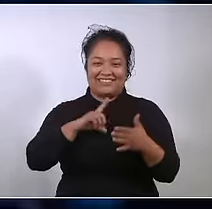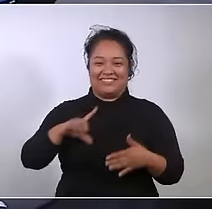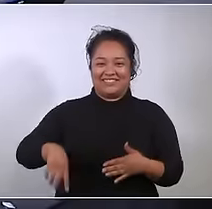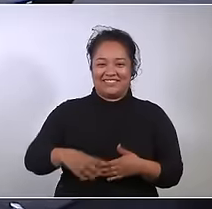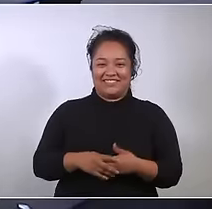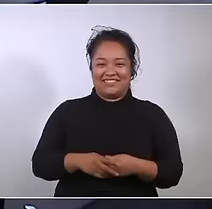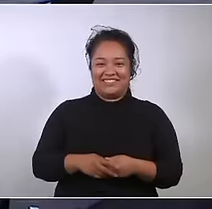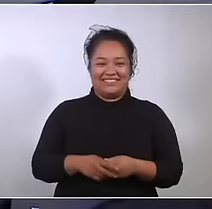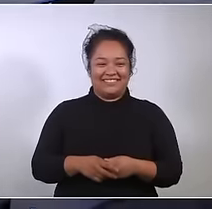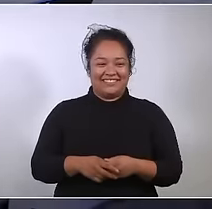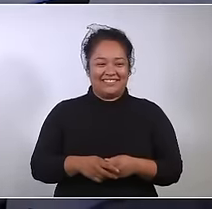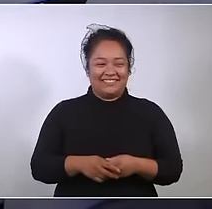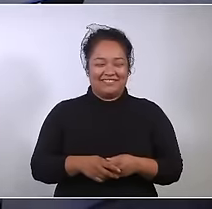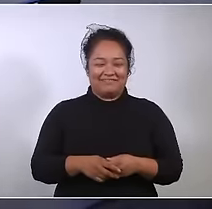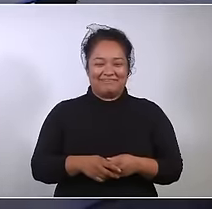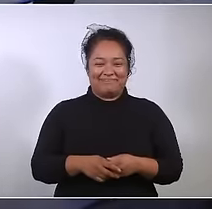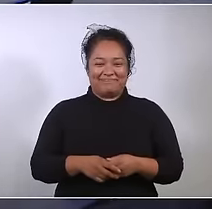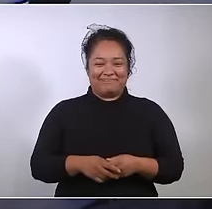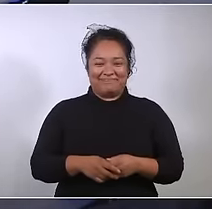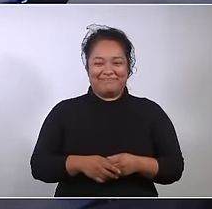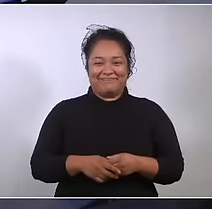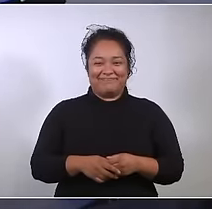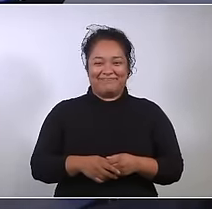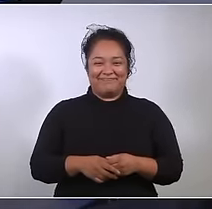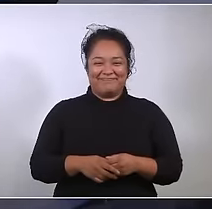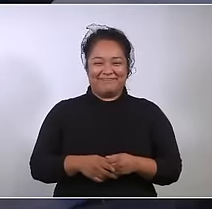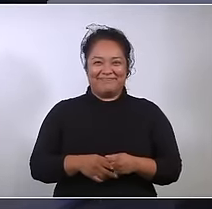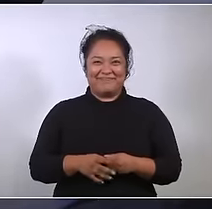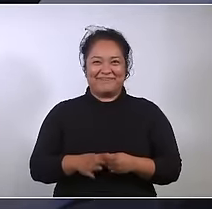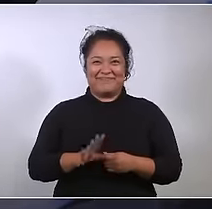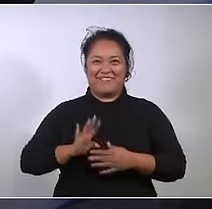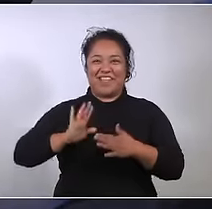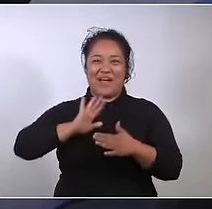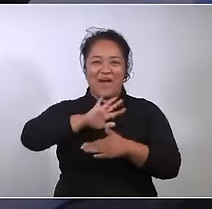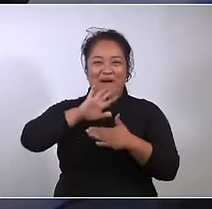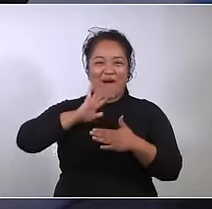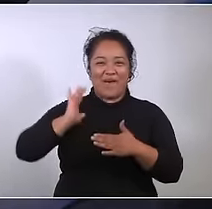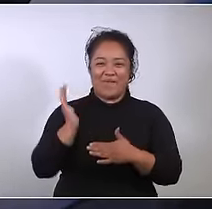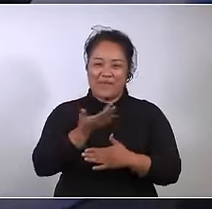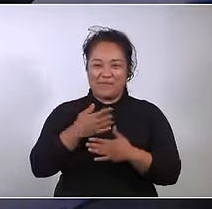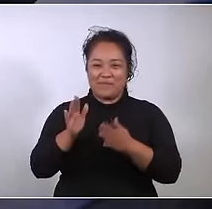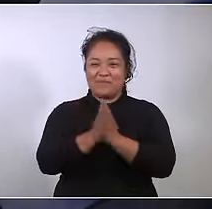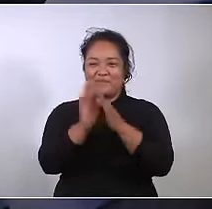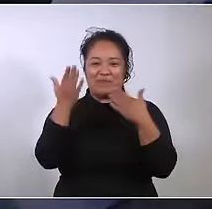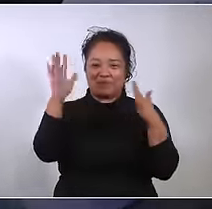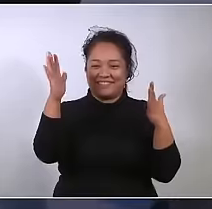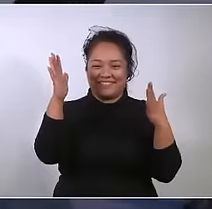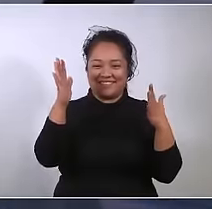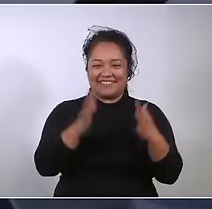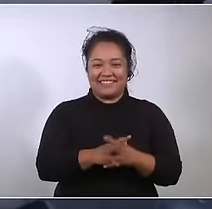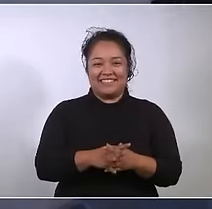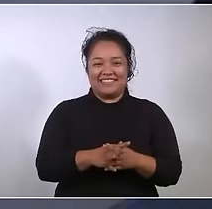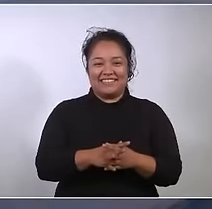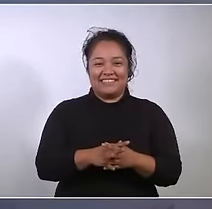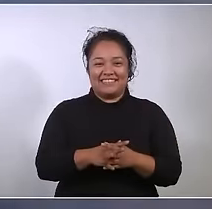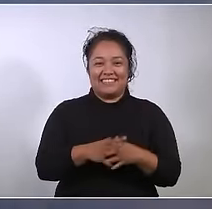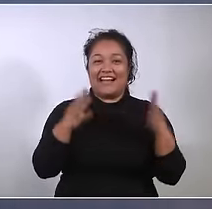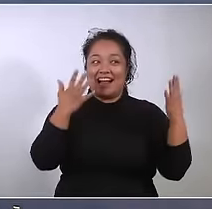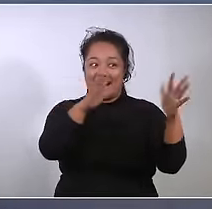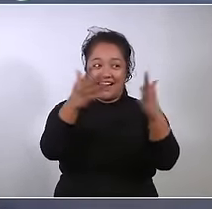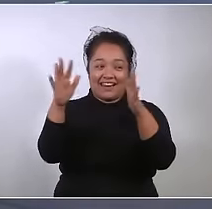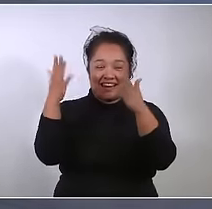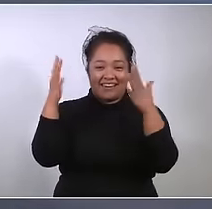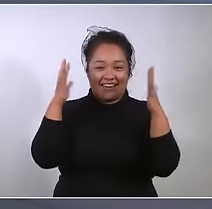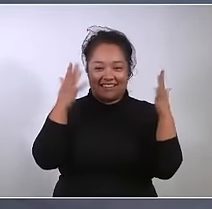has given us. Amen. As an extension of our praise. En una extensión de nuestra alabanza. Give God a hand